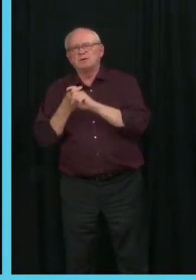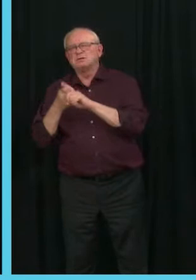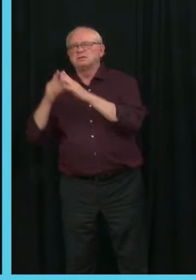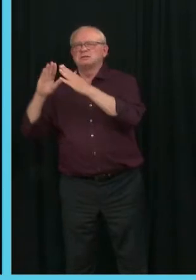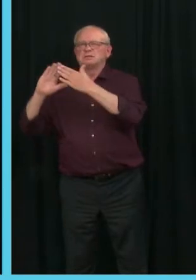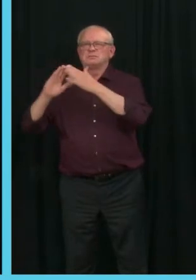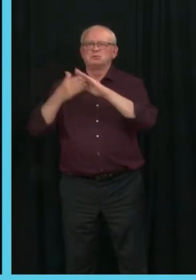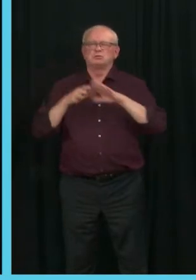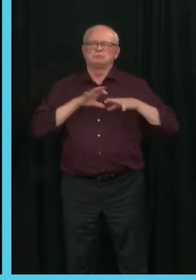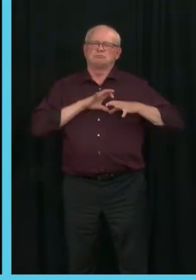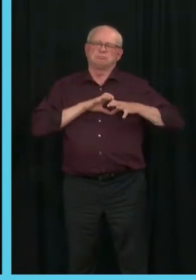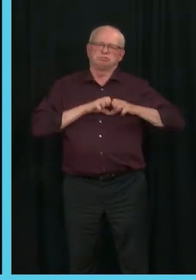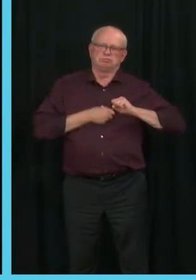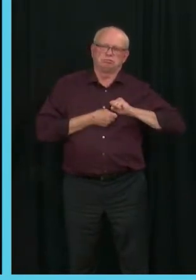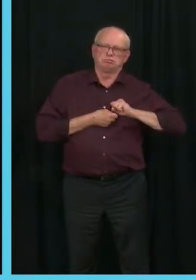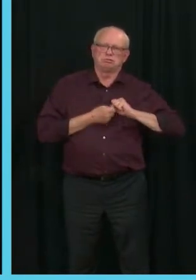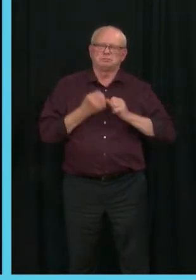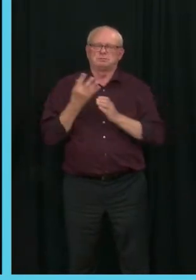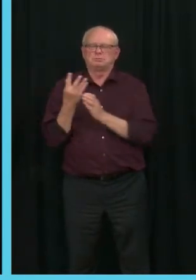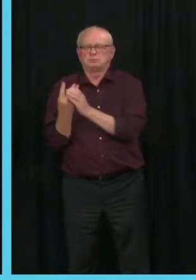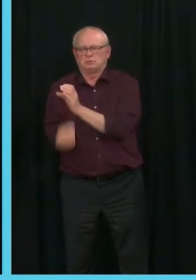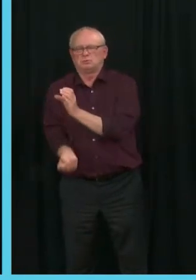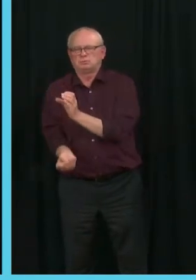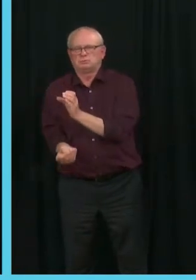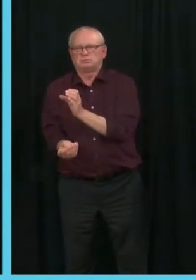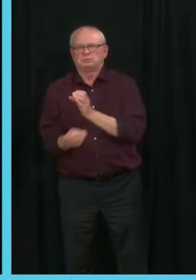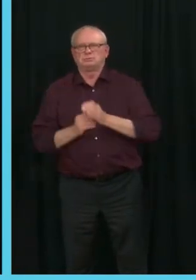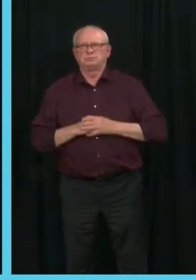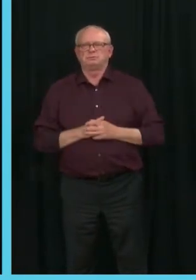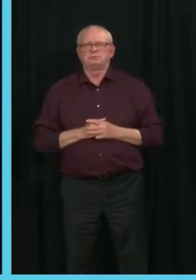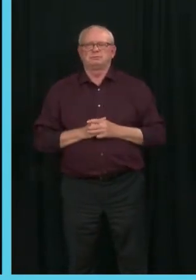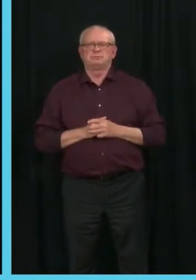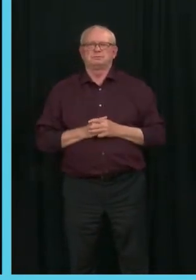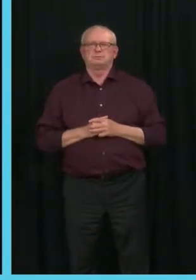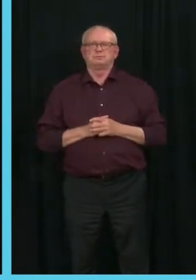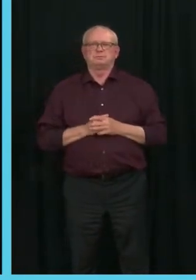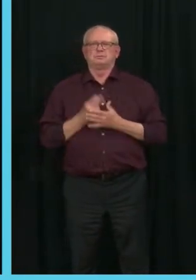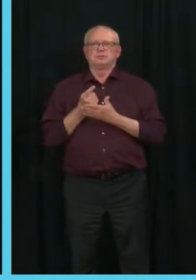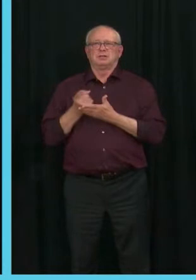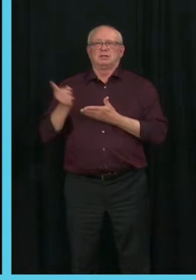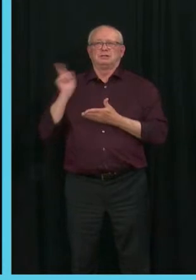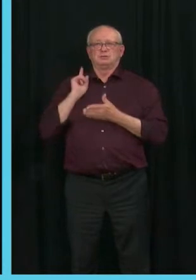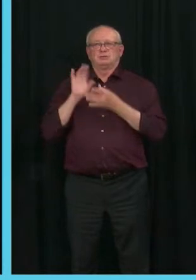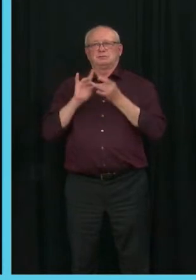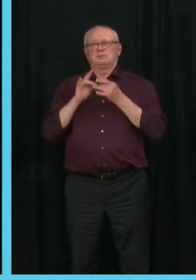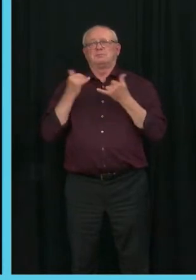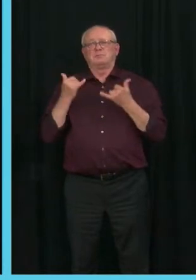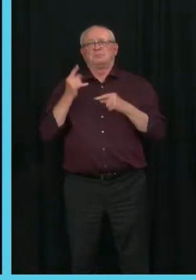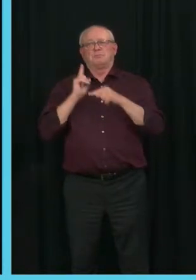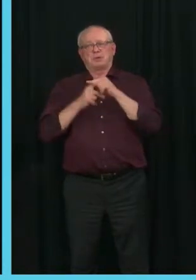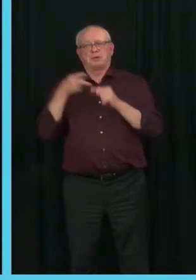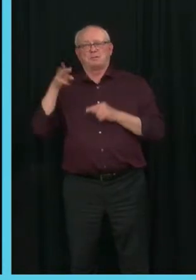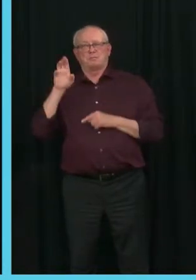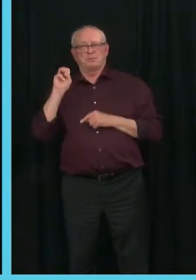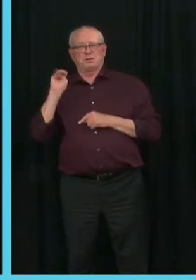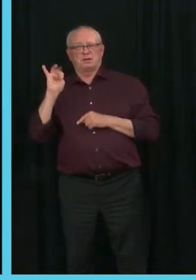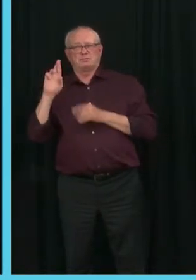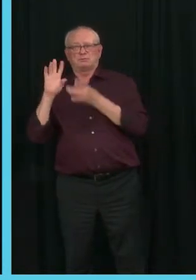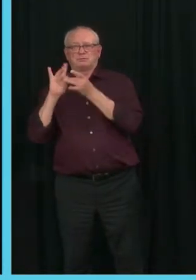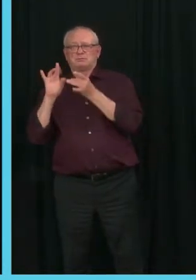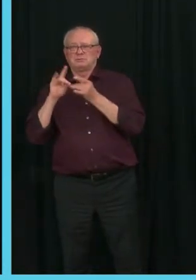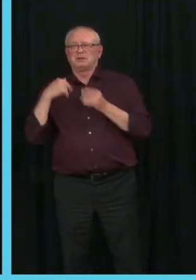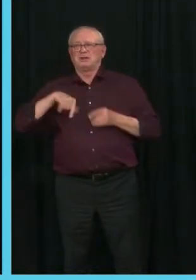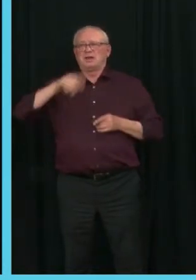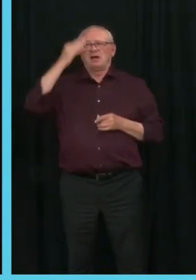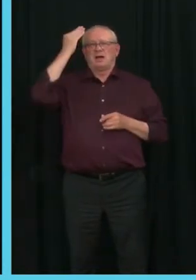ones. As I mentioned last week, and as the Premier mentioned earlier, the data from Alberta is clear.